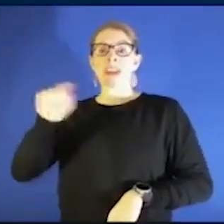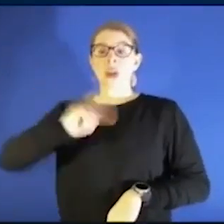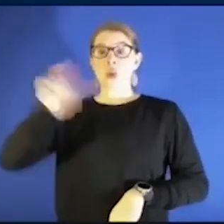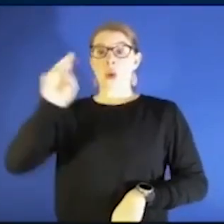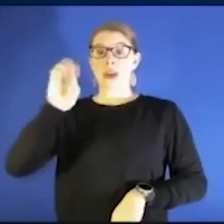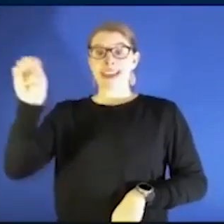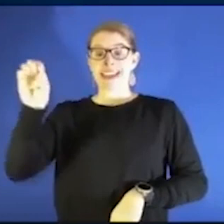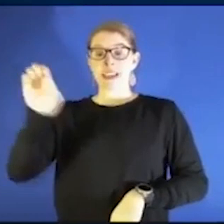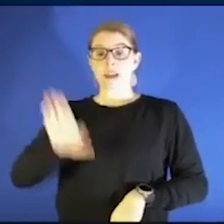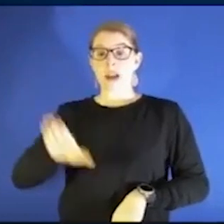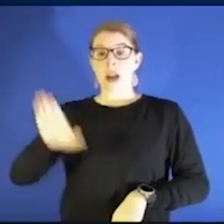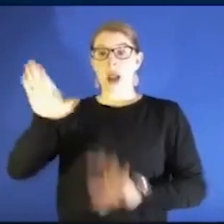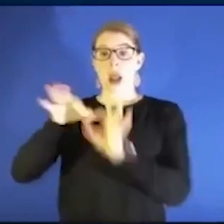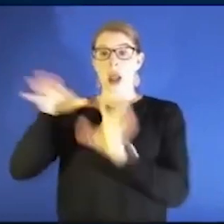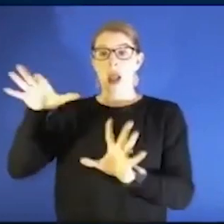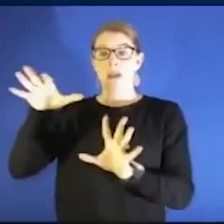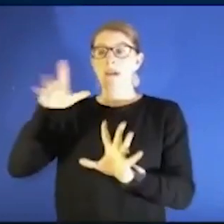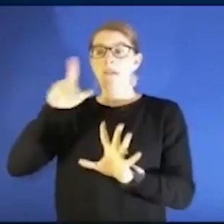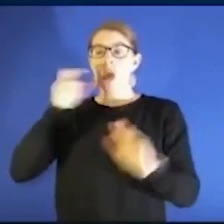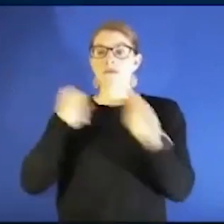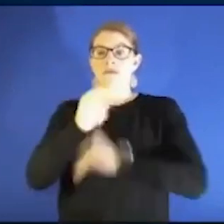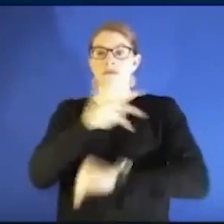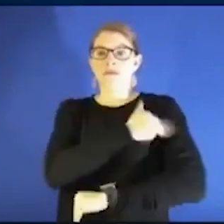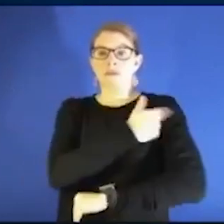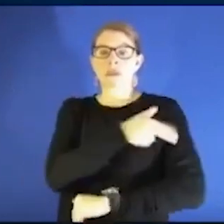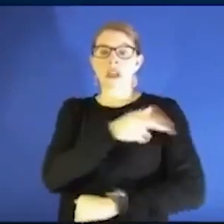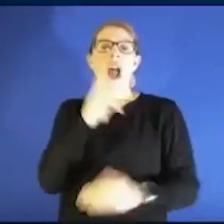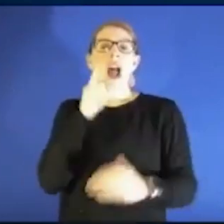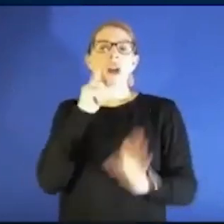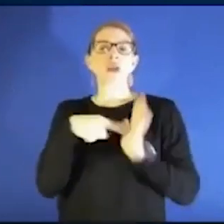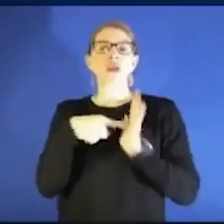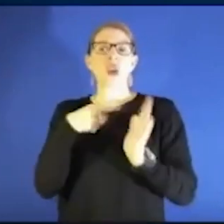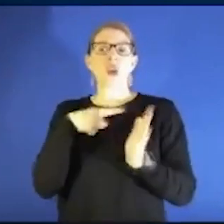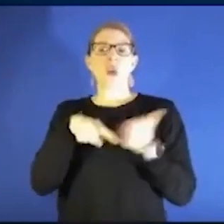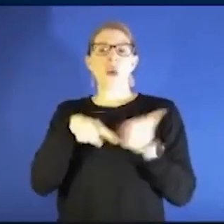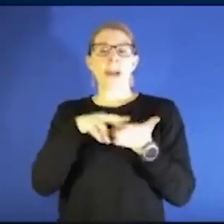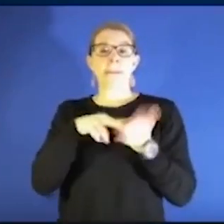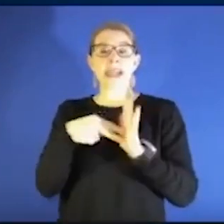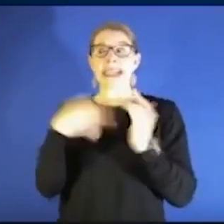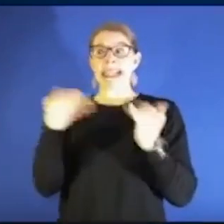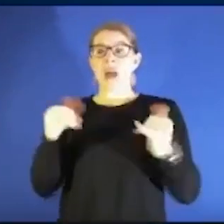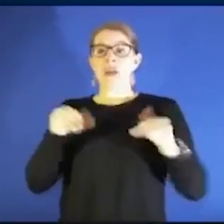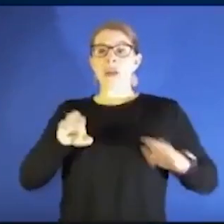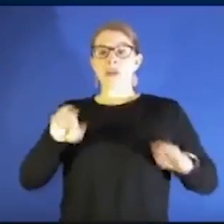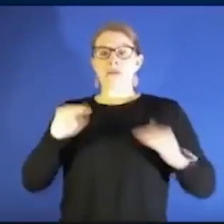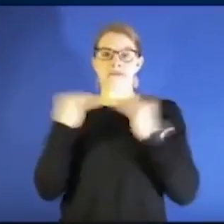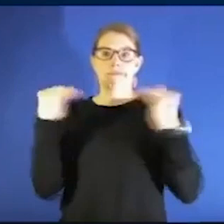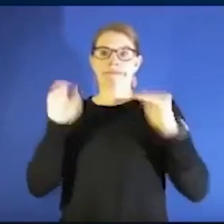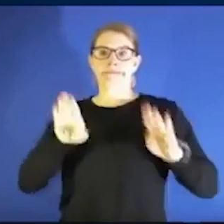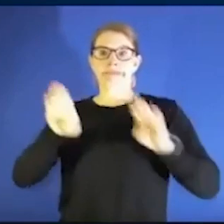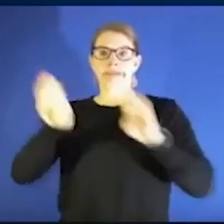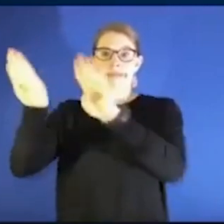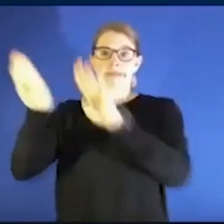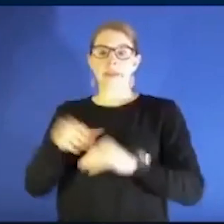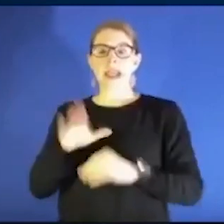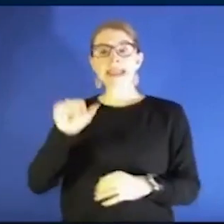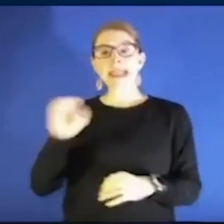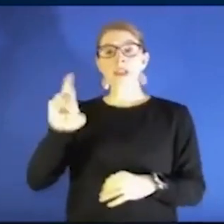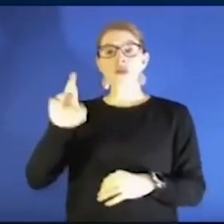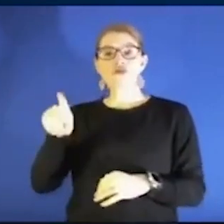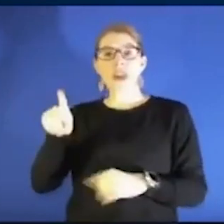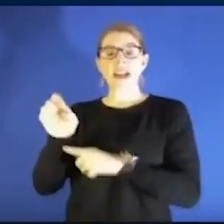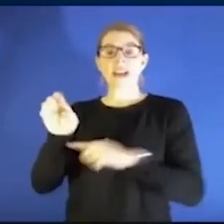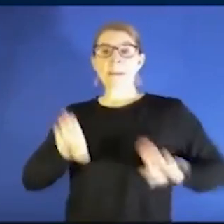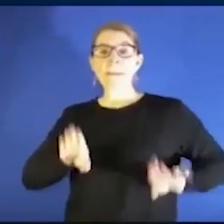but we saw this disconnect on hospitalizations. I'll show you in a second that that's no longer the case. But right now, case rate is rising very, very